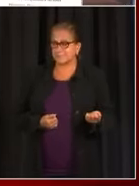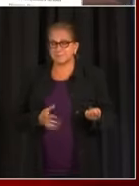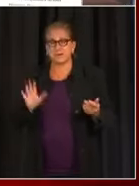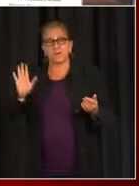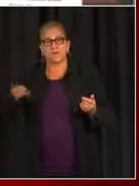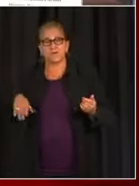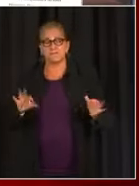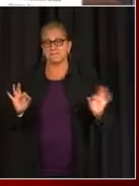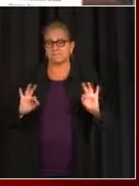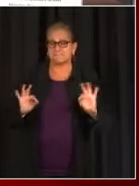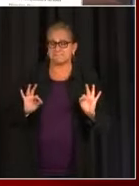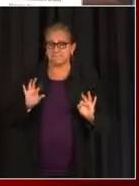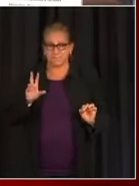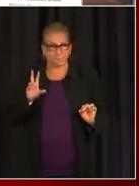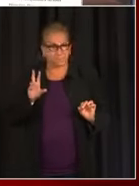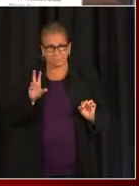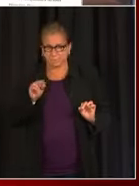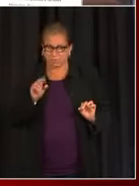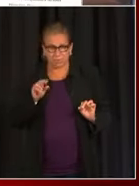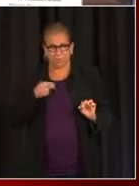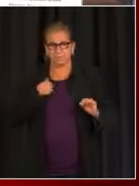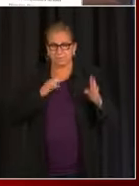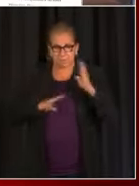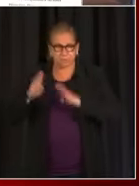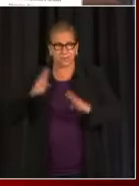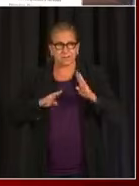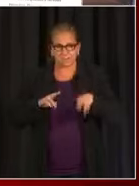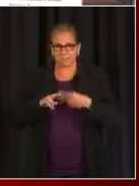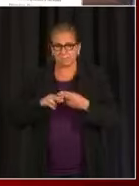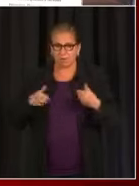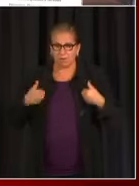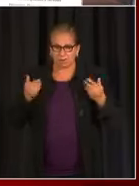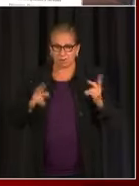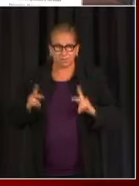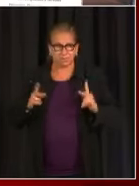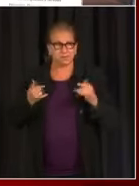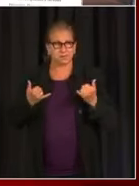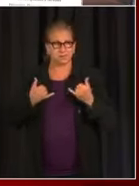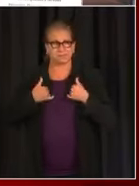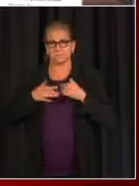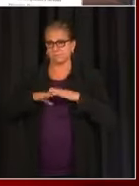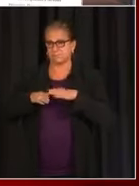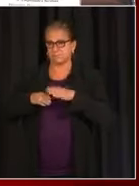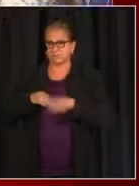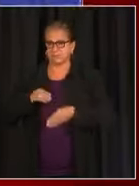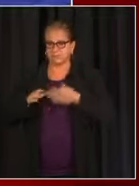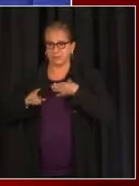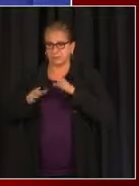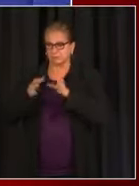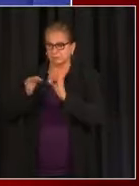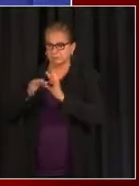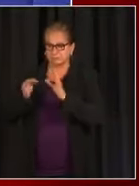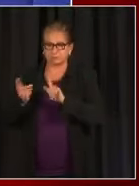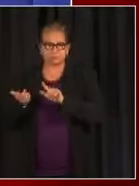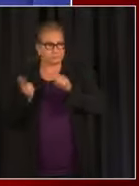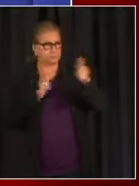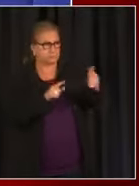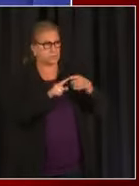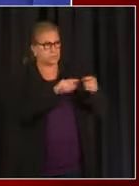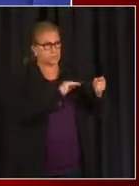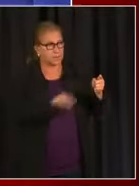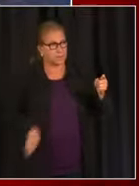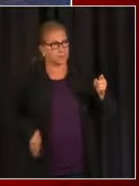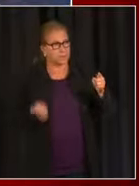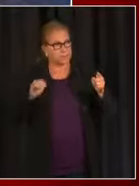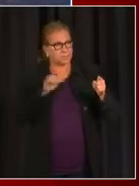is now skewing to the younger population. And with that, I'll turn it back over to you, Madam Mayor. Thank you, Dr. Nesbitt, for